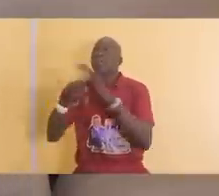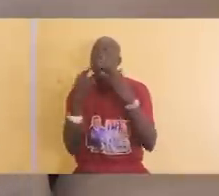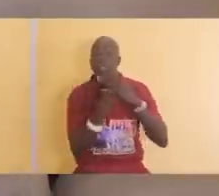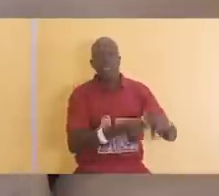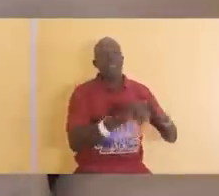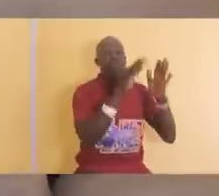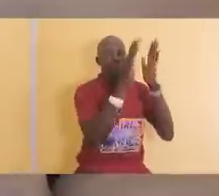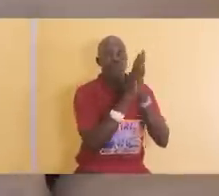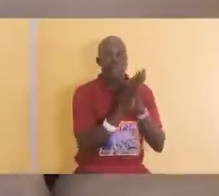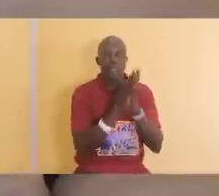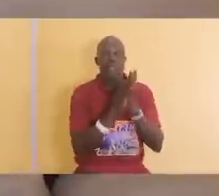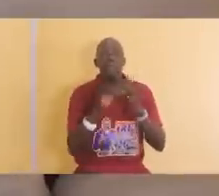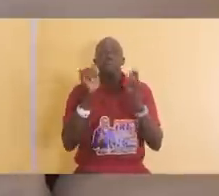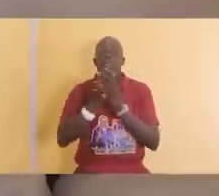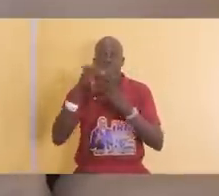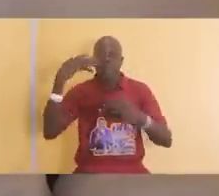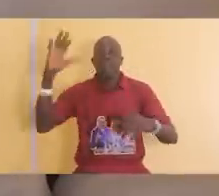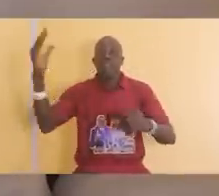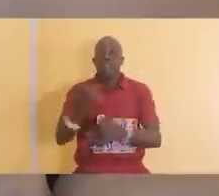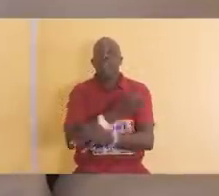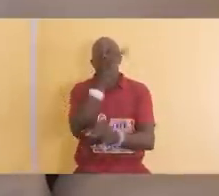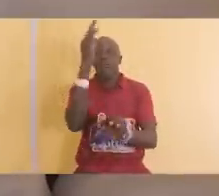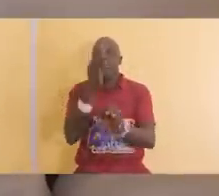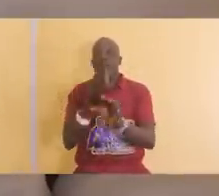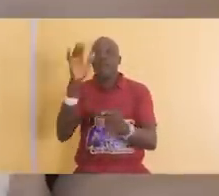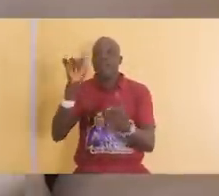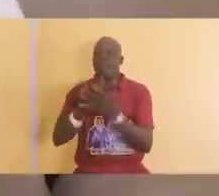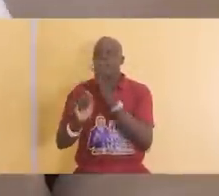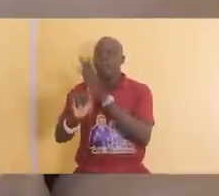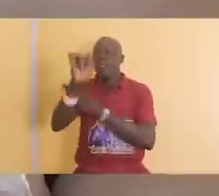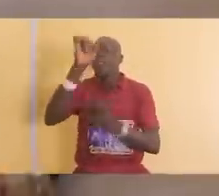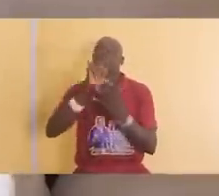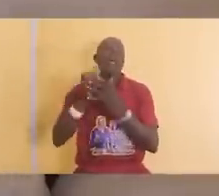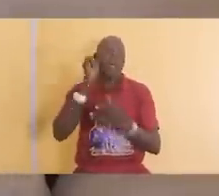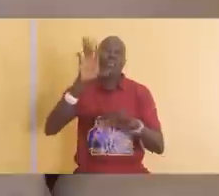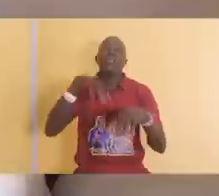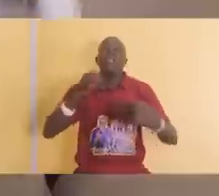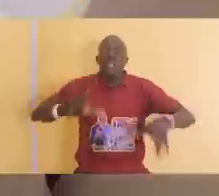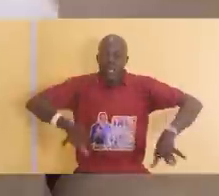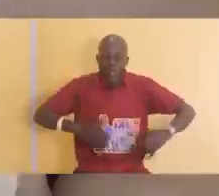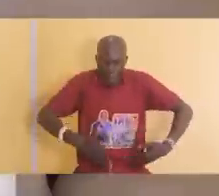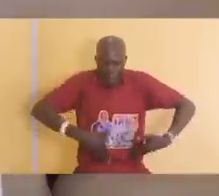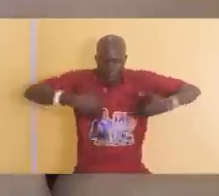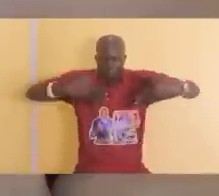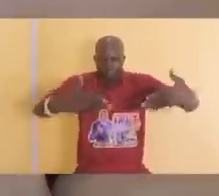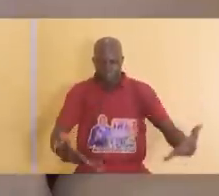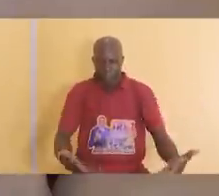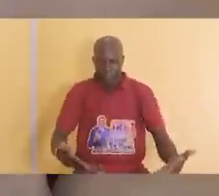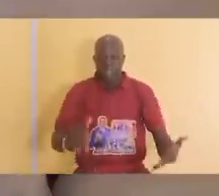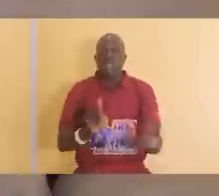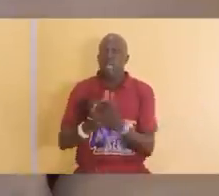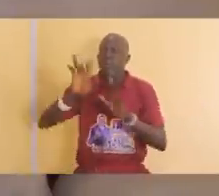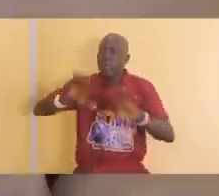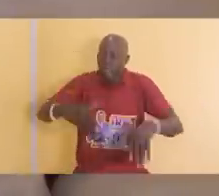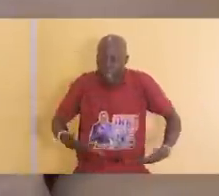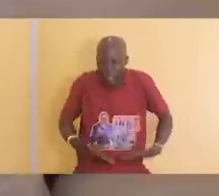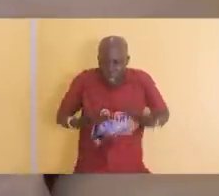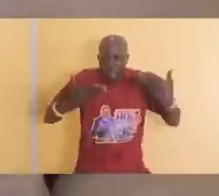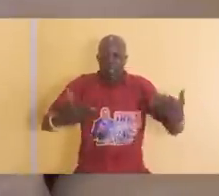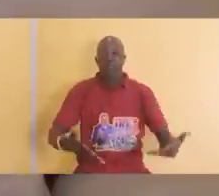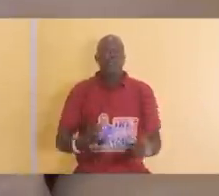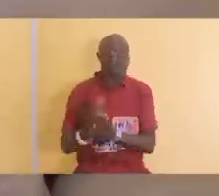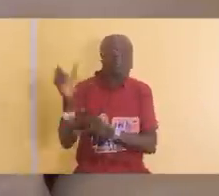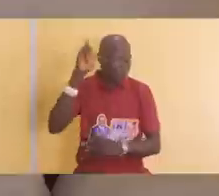They were using the symbol of food. The lady, message of fear that she wants